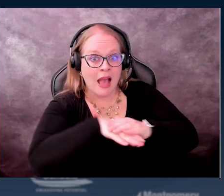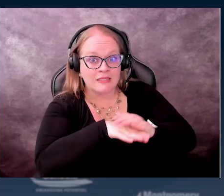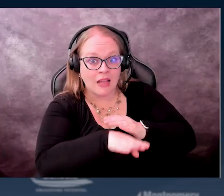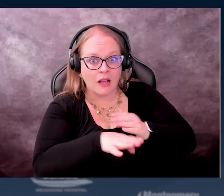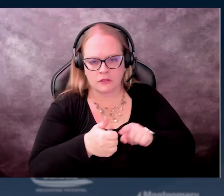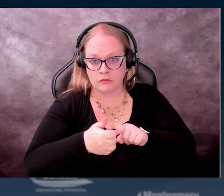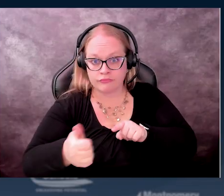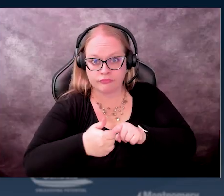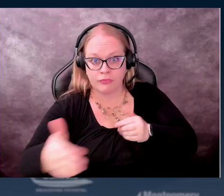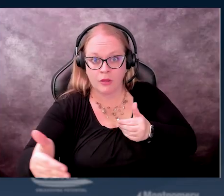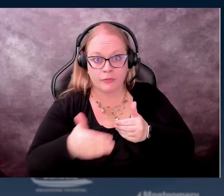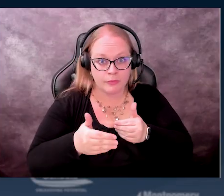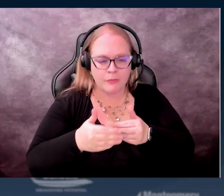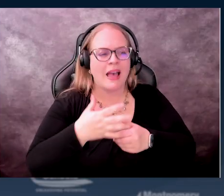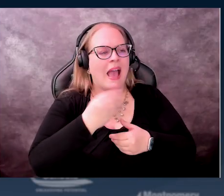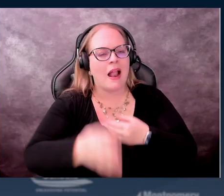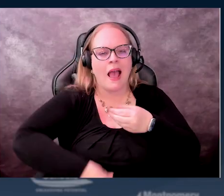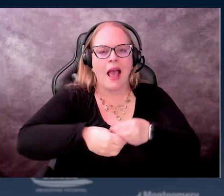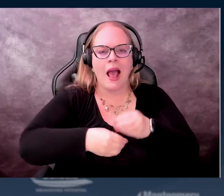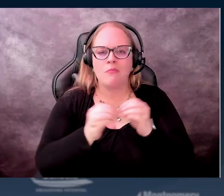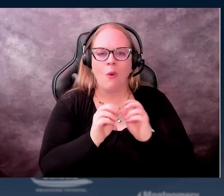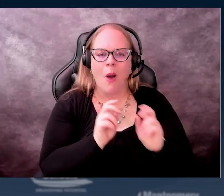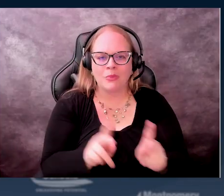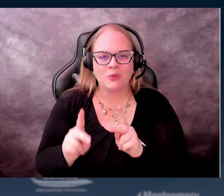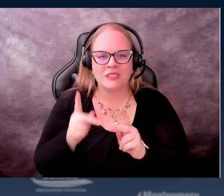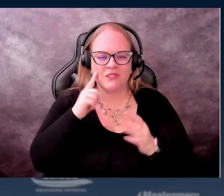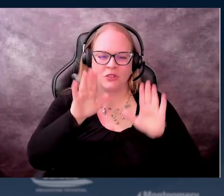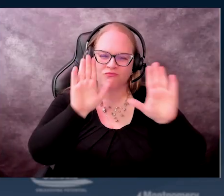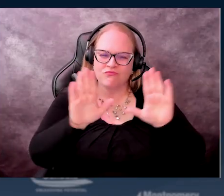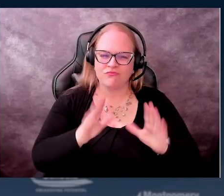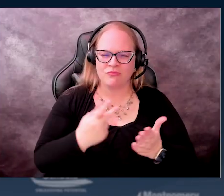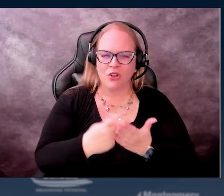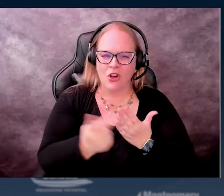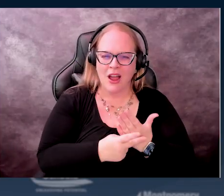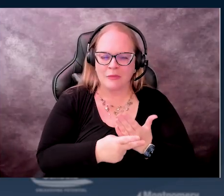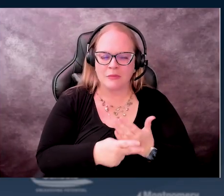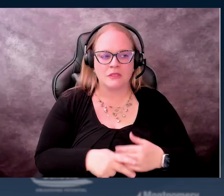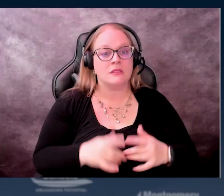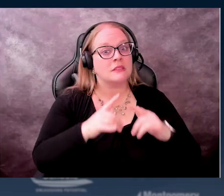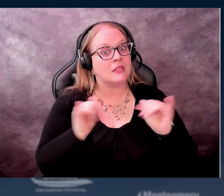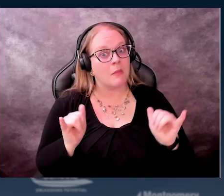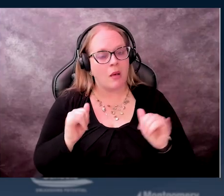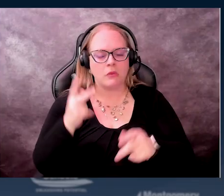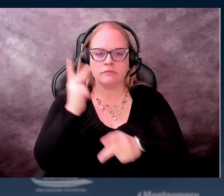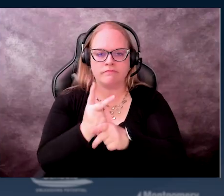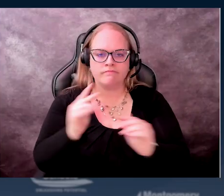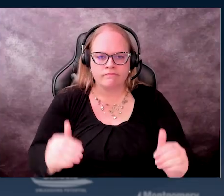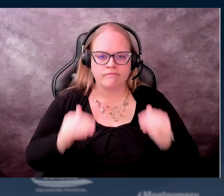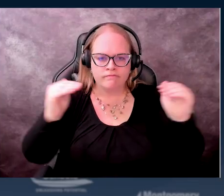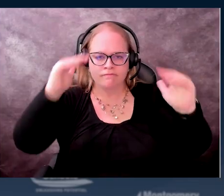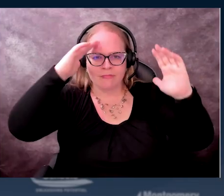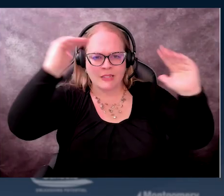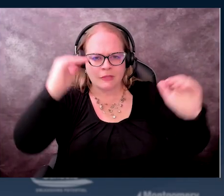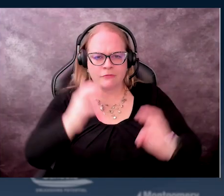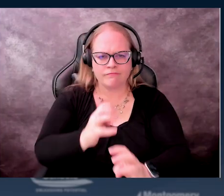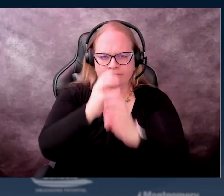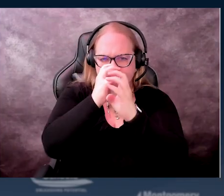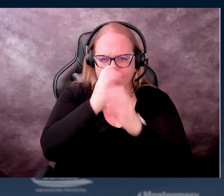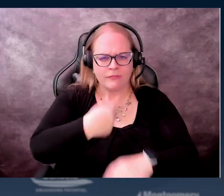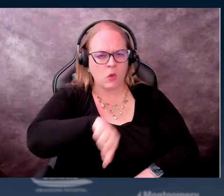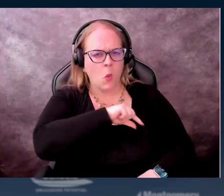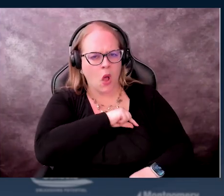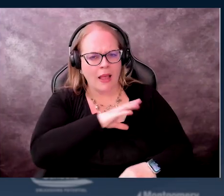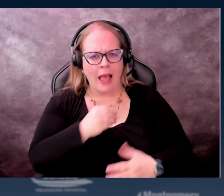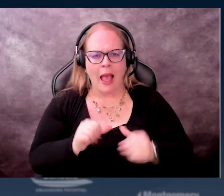additional seats to great programmatic opportunities, all while keeping rigor, quality and consistency among